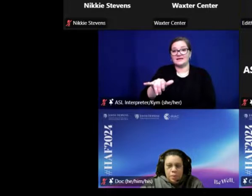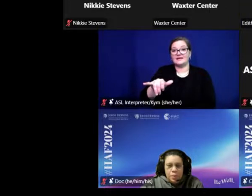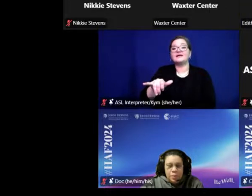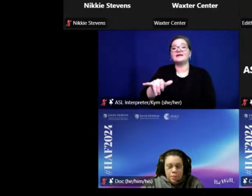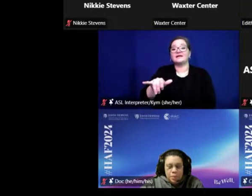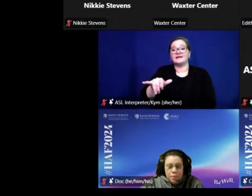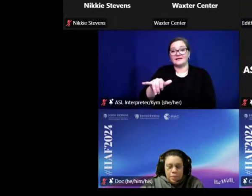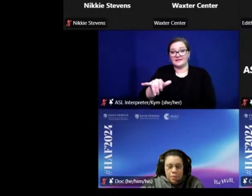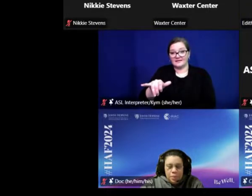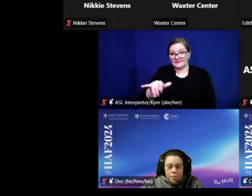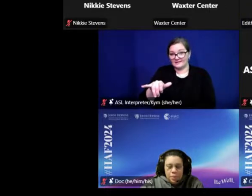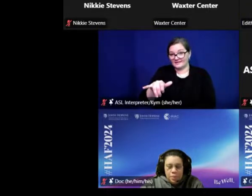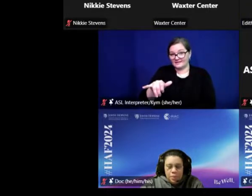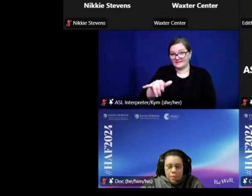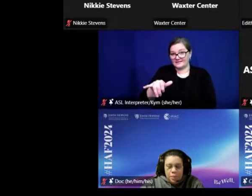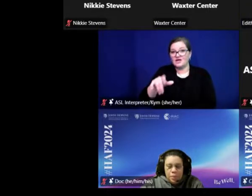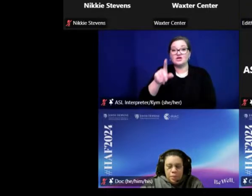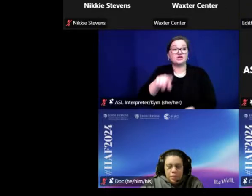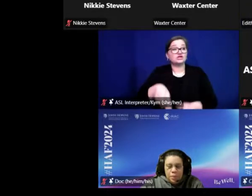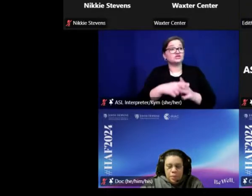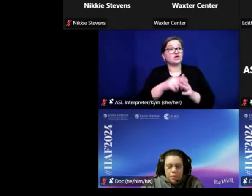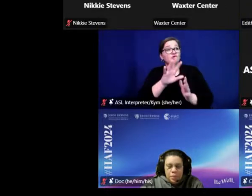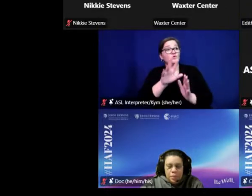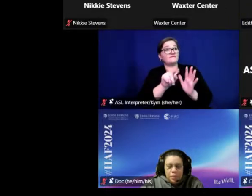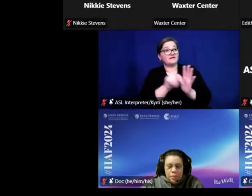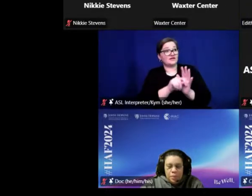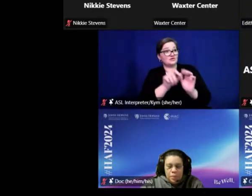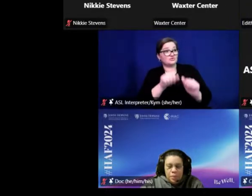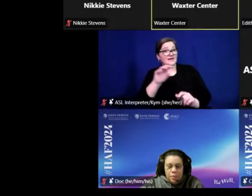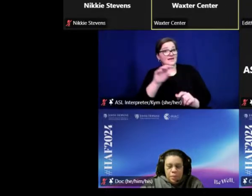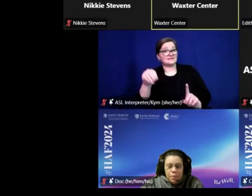Got to start your video so I can spotlight you.